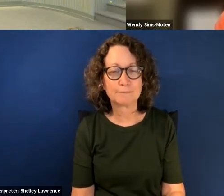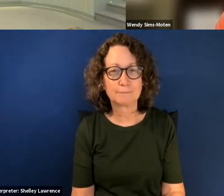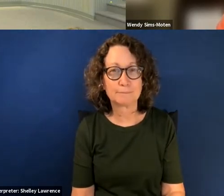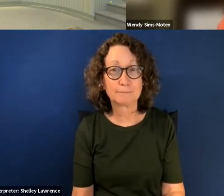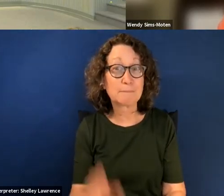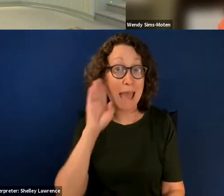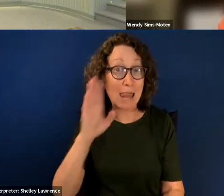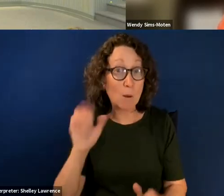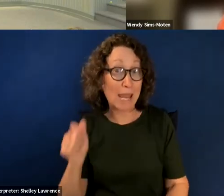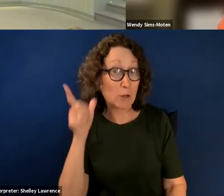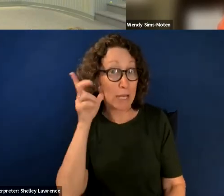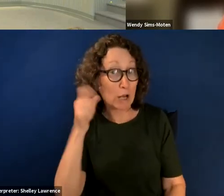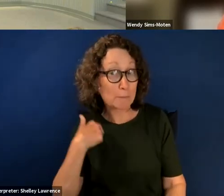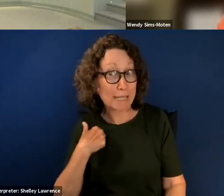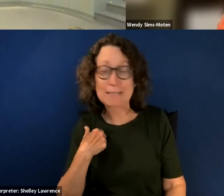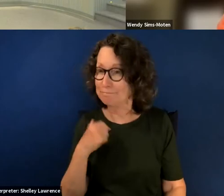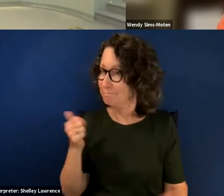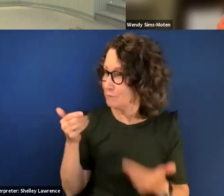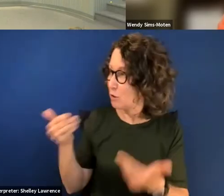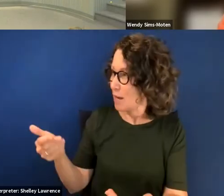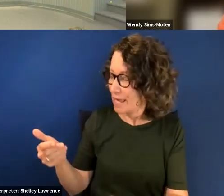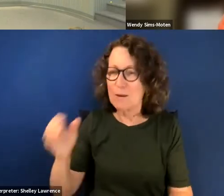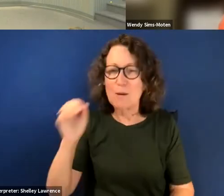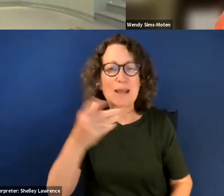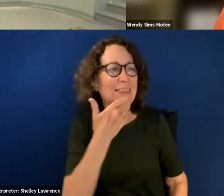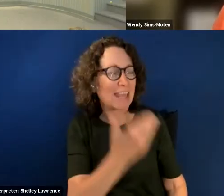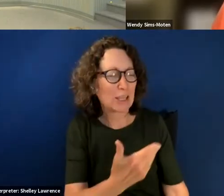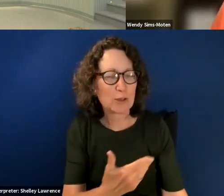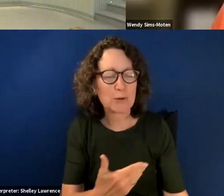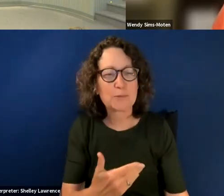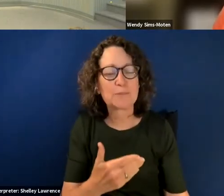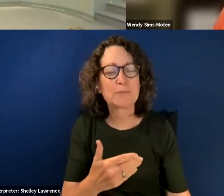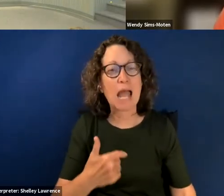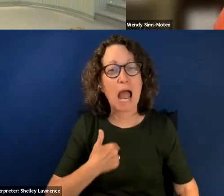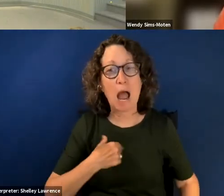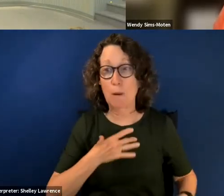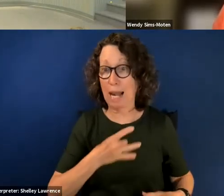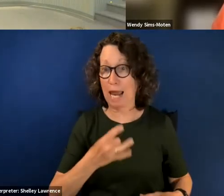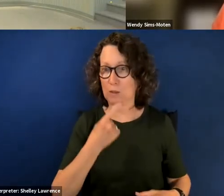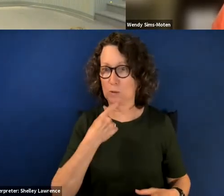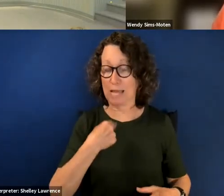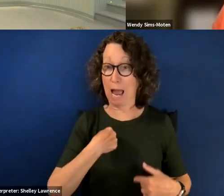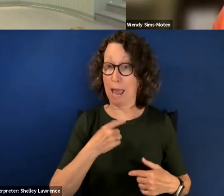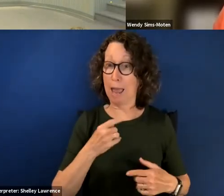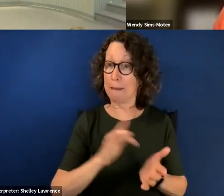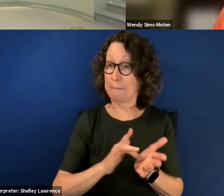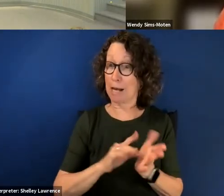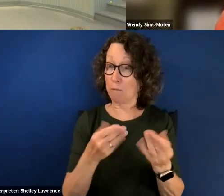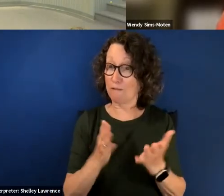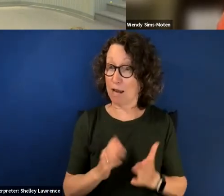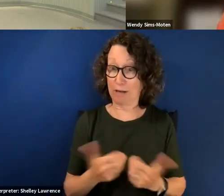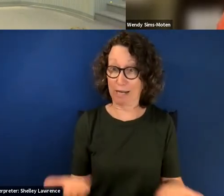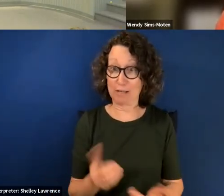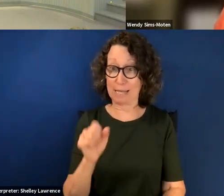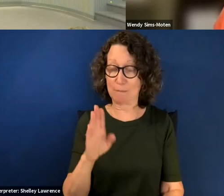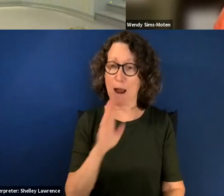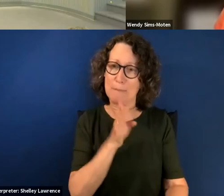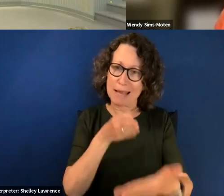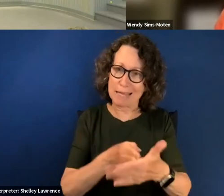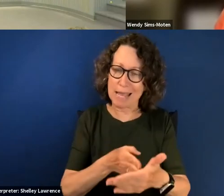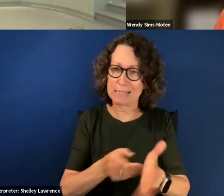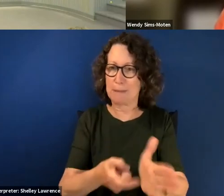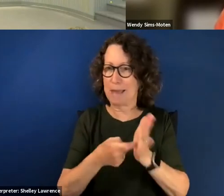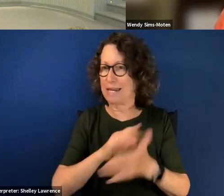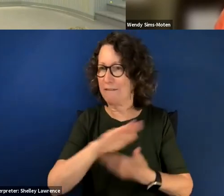Hello, can you hear me? Yes, go ahead. Okay, thank you. I'd like to say I'm a medical provider in Santa Barbara, and I'm against the mandate of